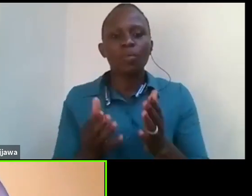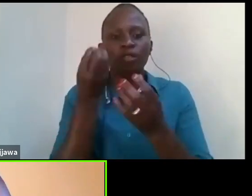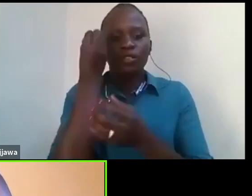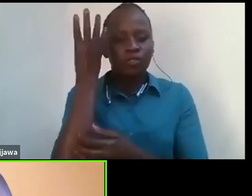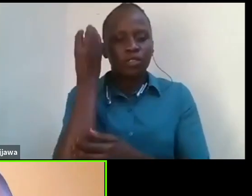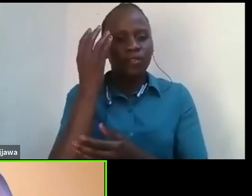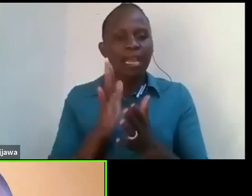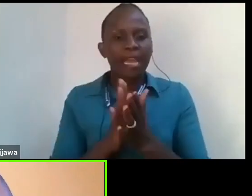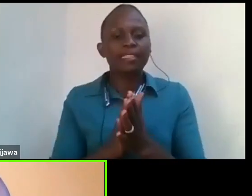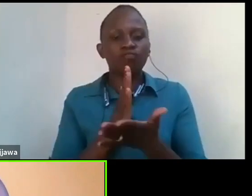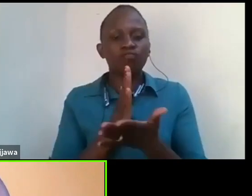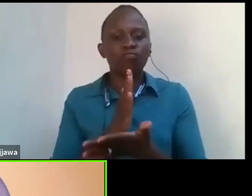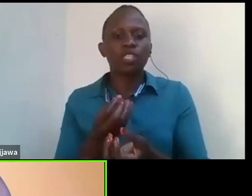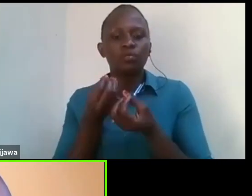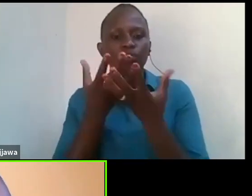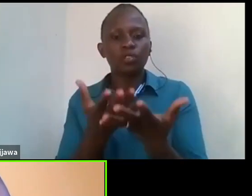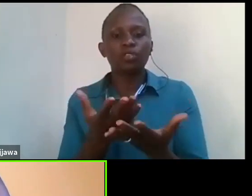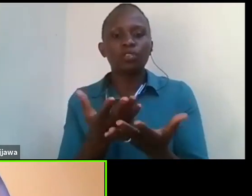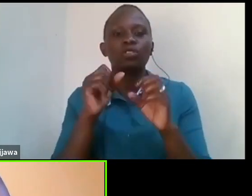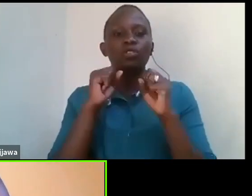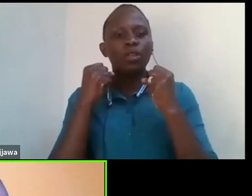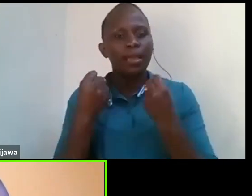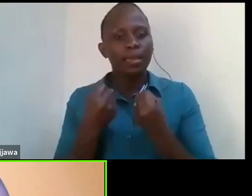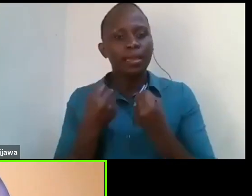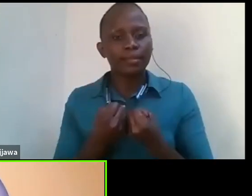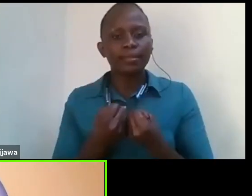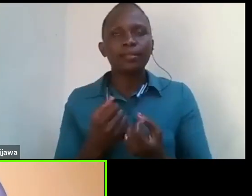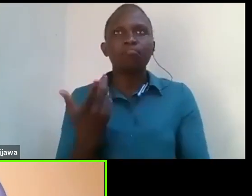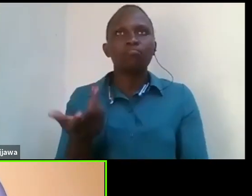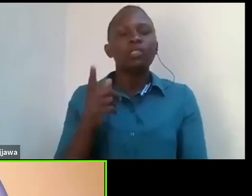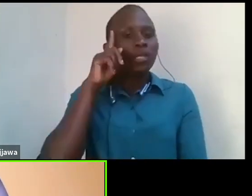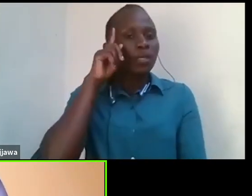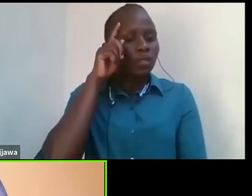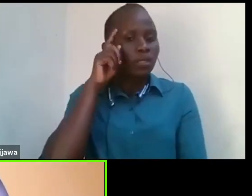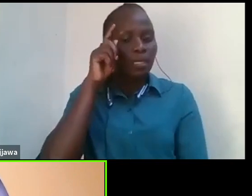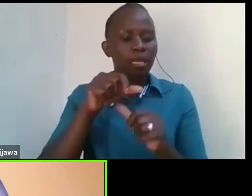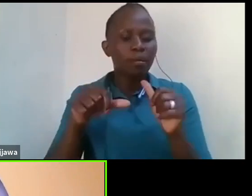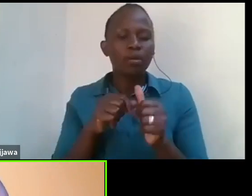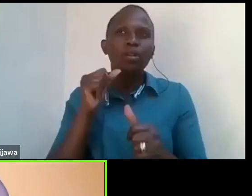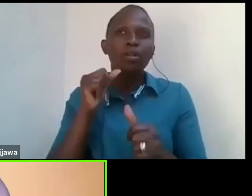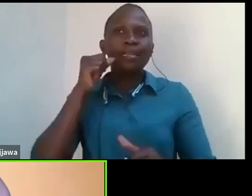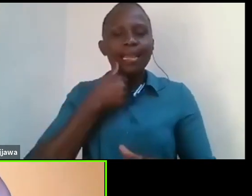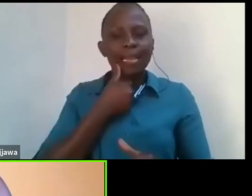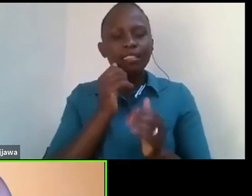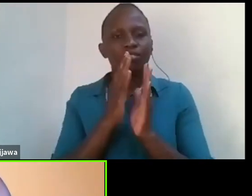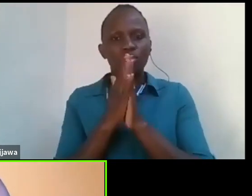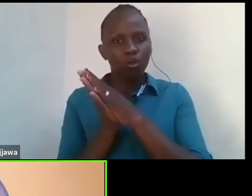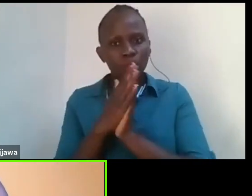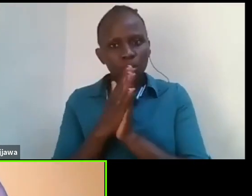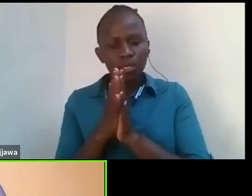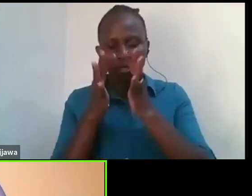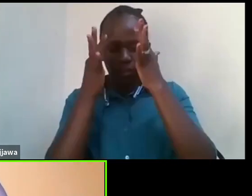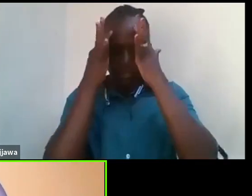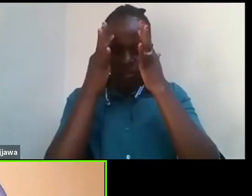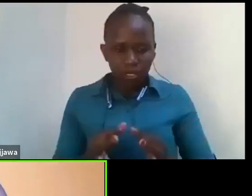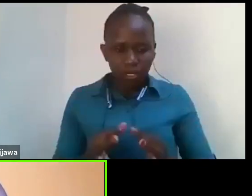society. You think of a very nice story, you decide to put your thoughts in